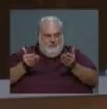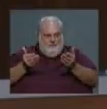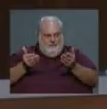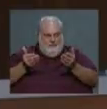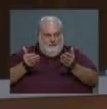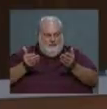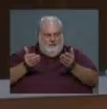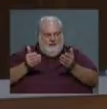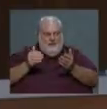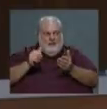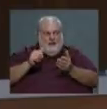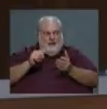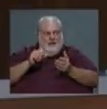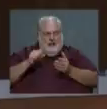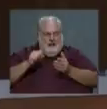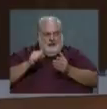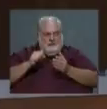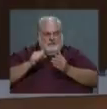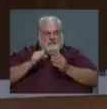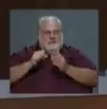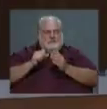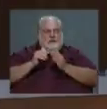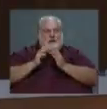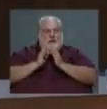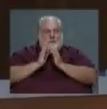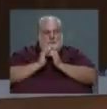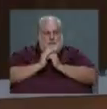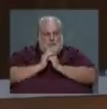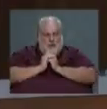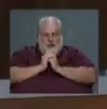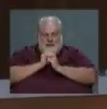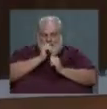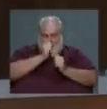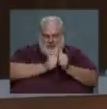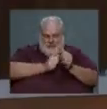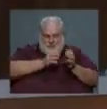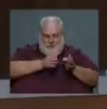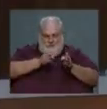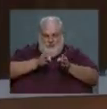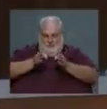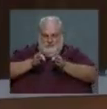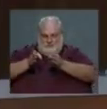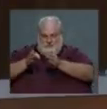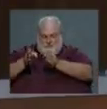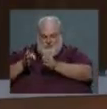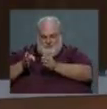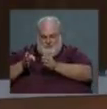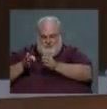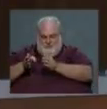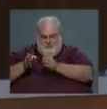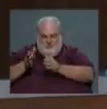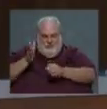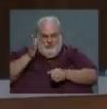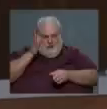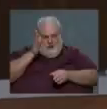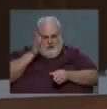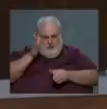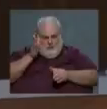also ask and pray that each of us will